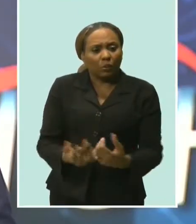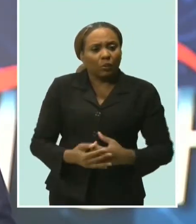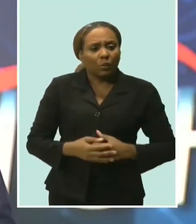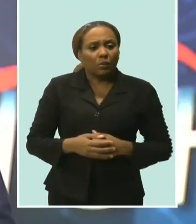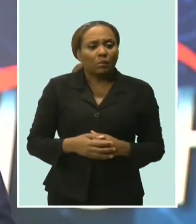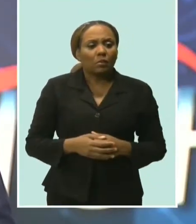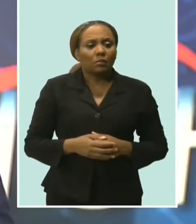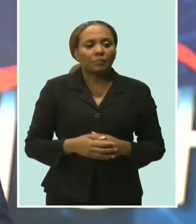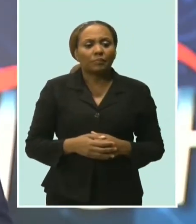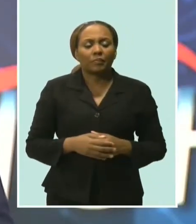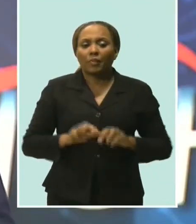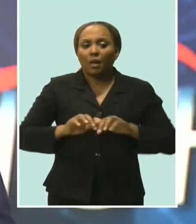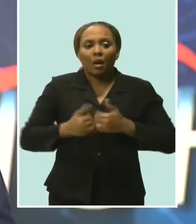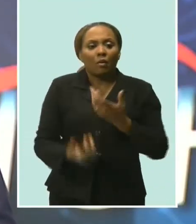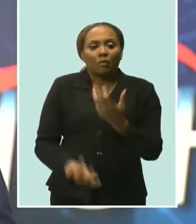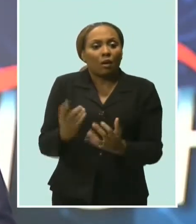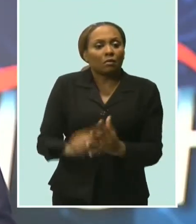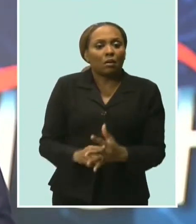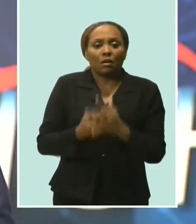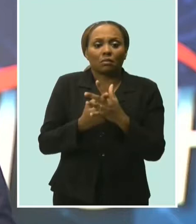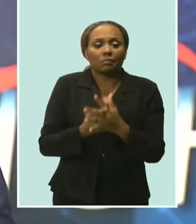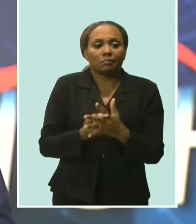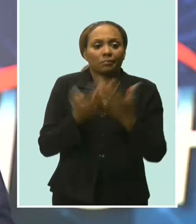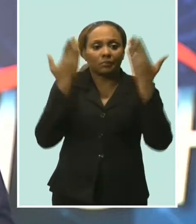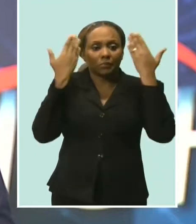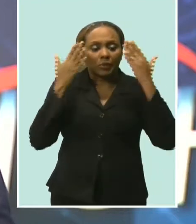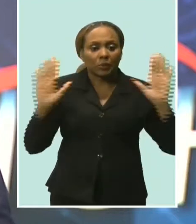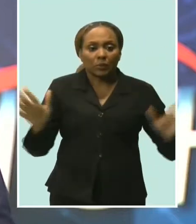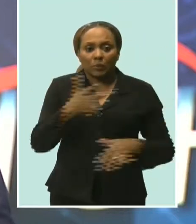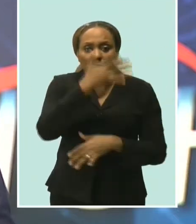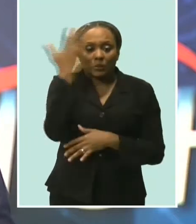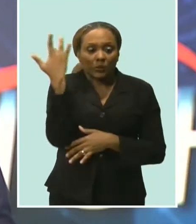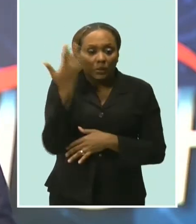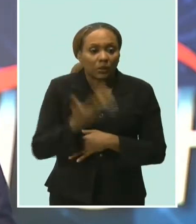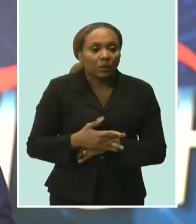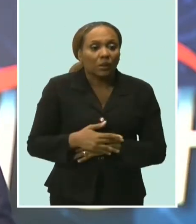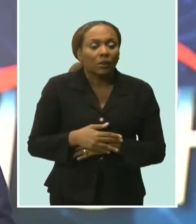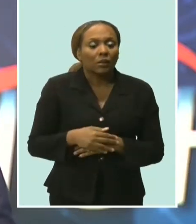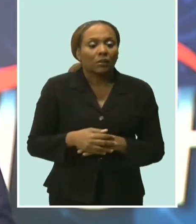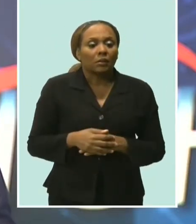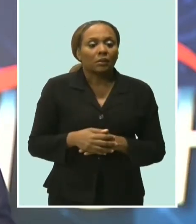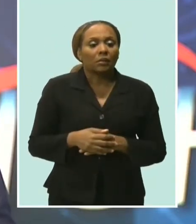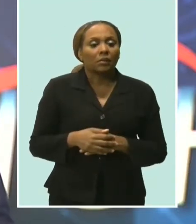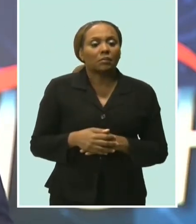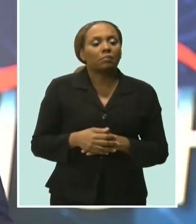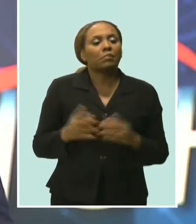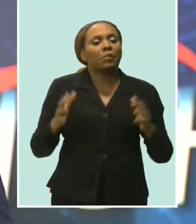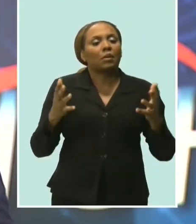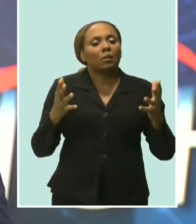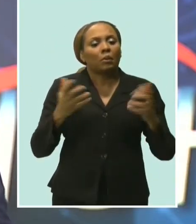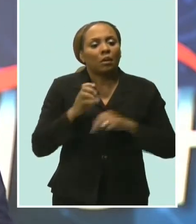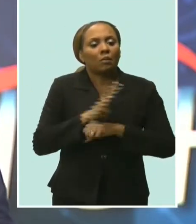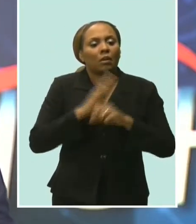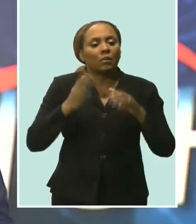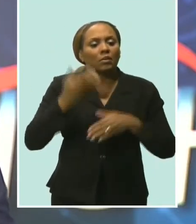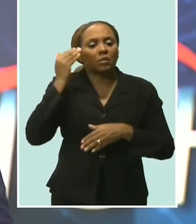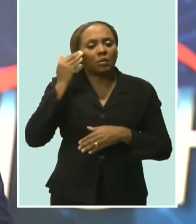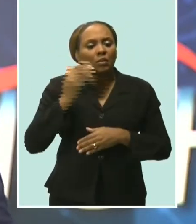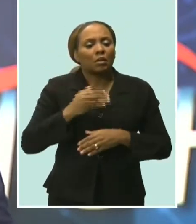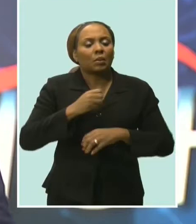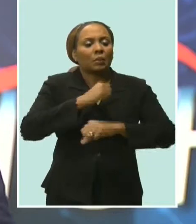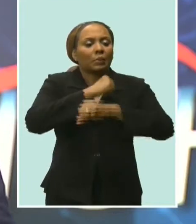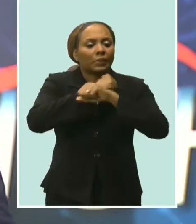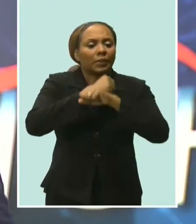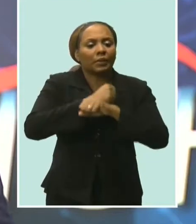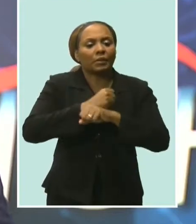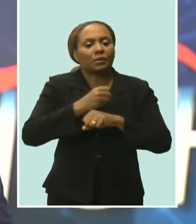The cause of the blaze remains under investigation. Meanwhile, Mr. Mears has reminded Barbadians to be vigilant in protecting their